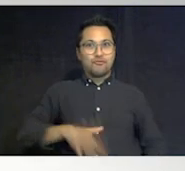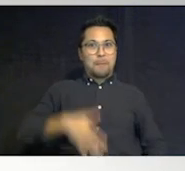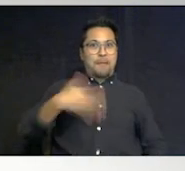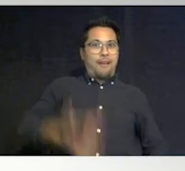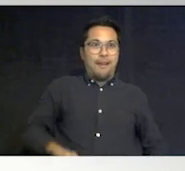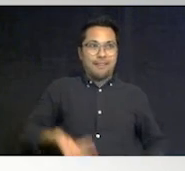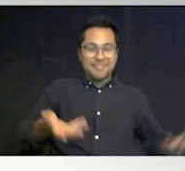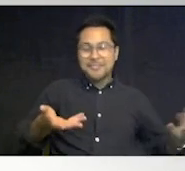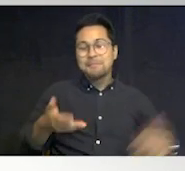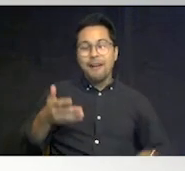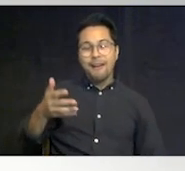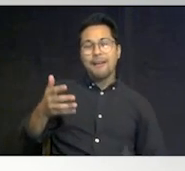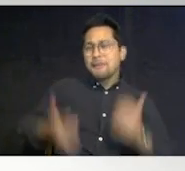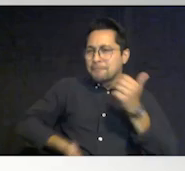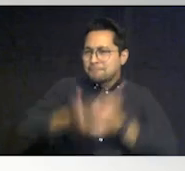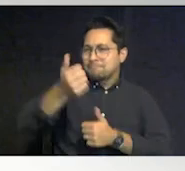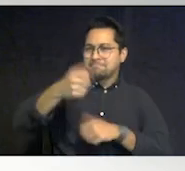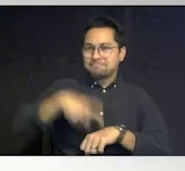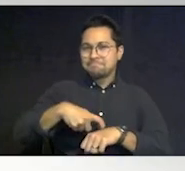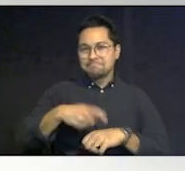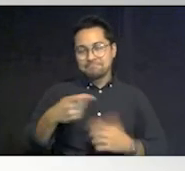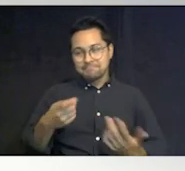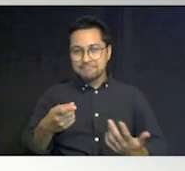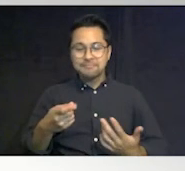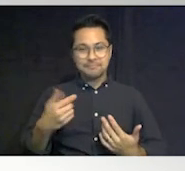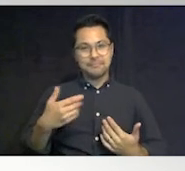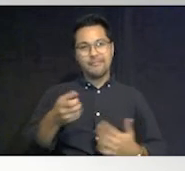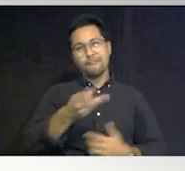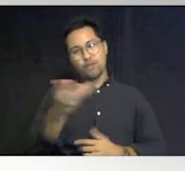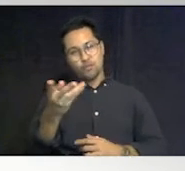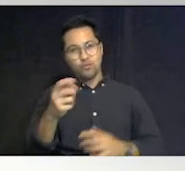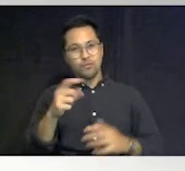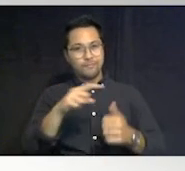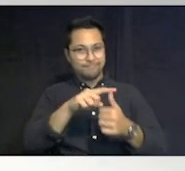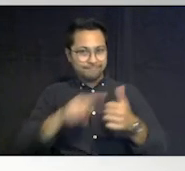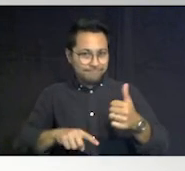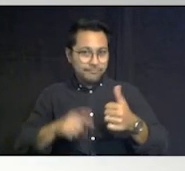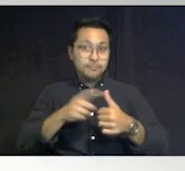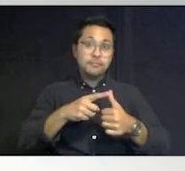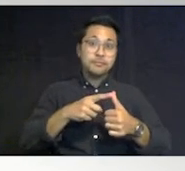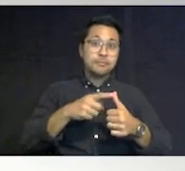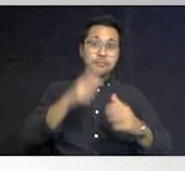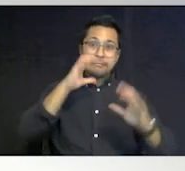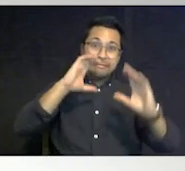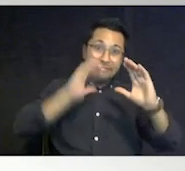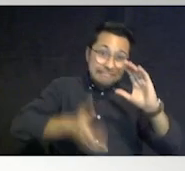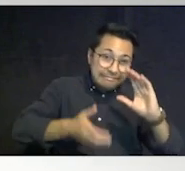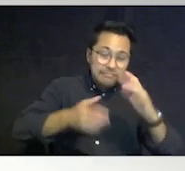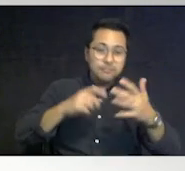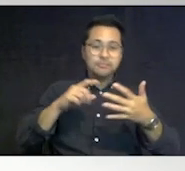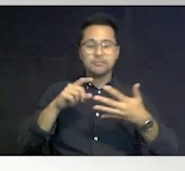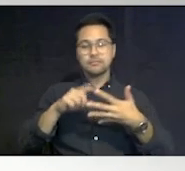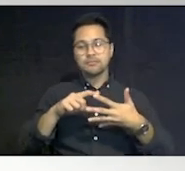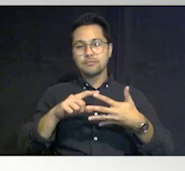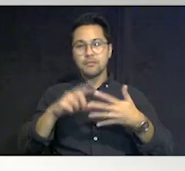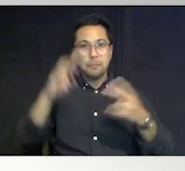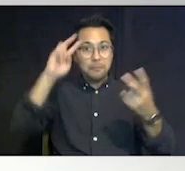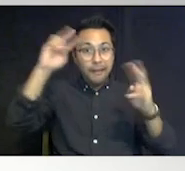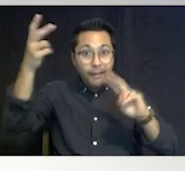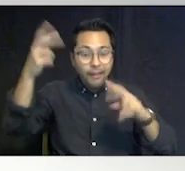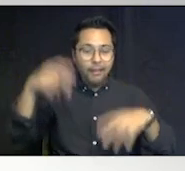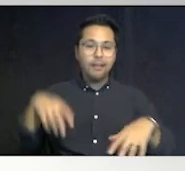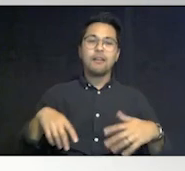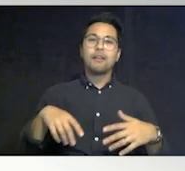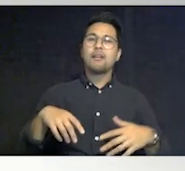But 99% of the cases that we work with, it's a couple different things. It's miscommunication. It's folks that are really trying